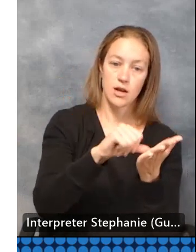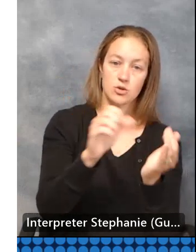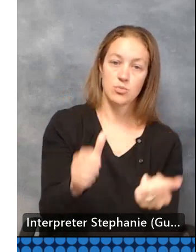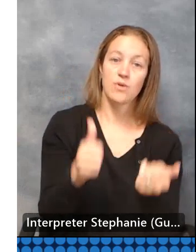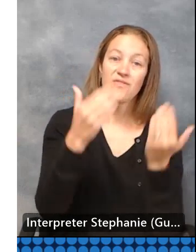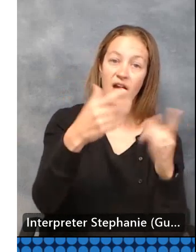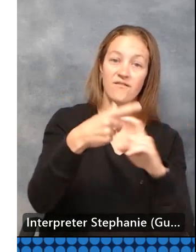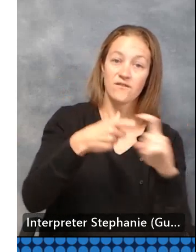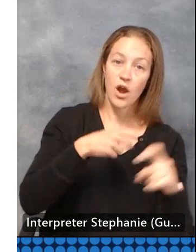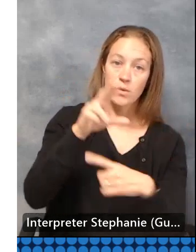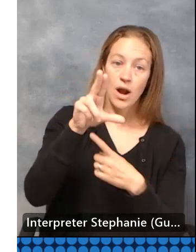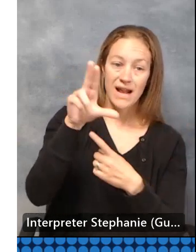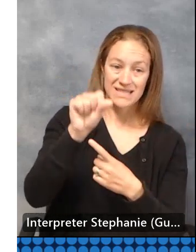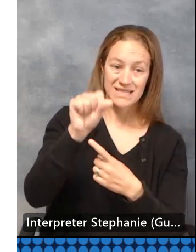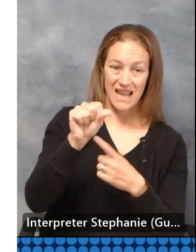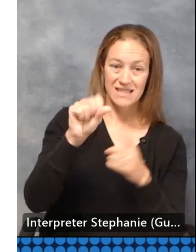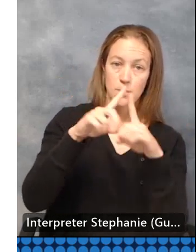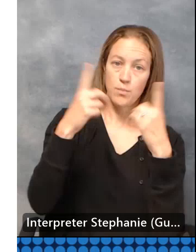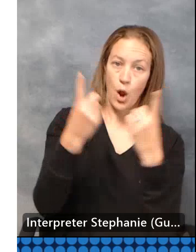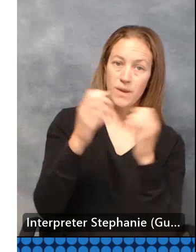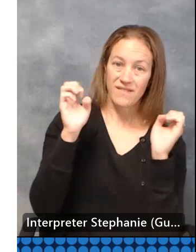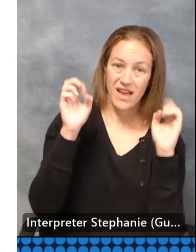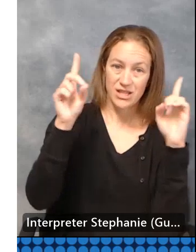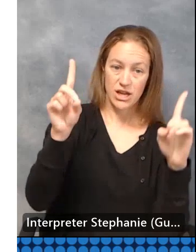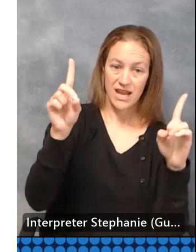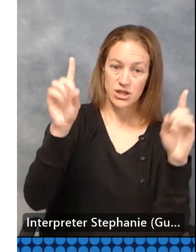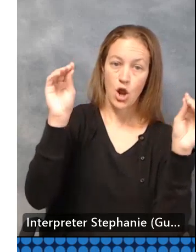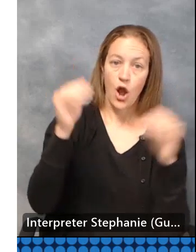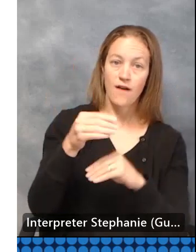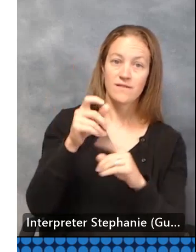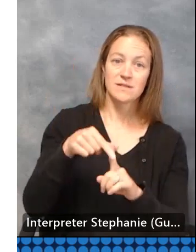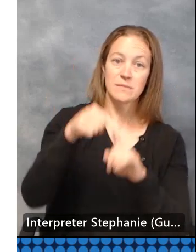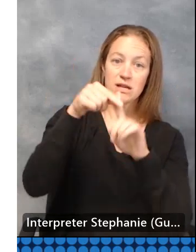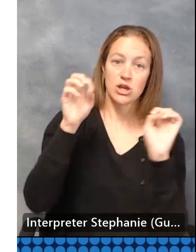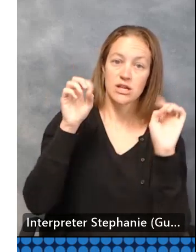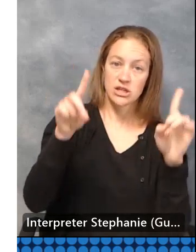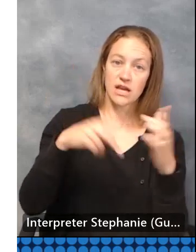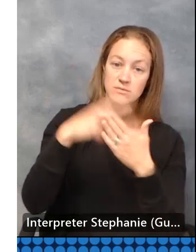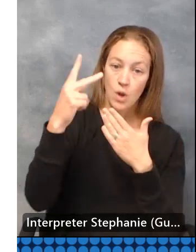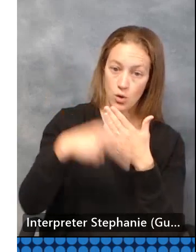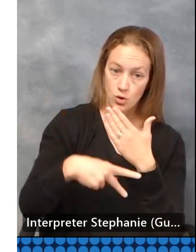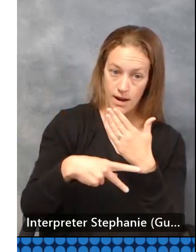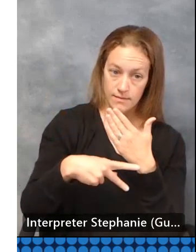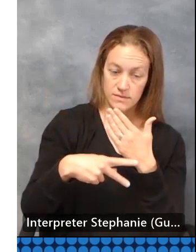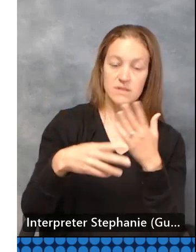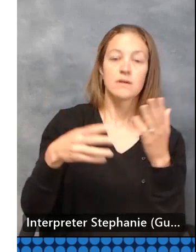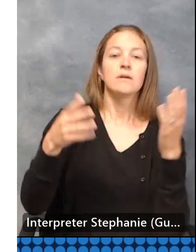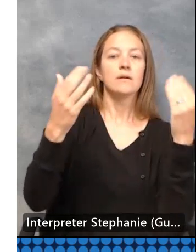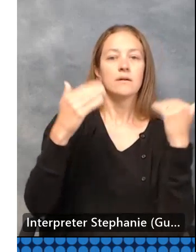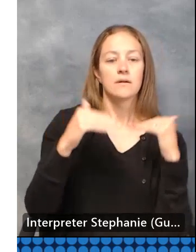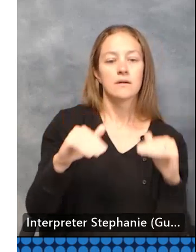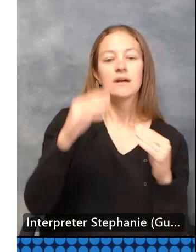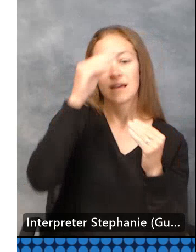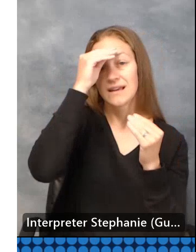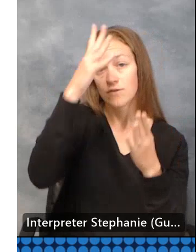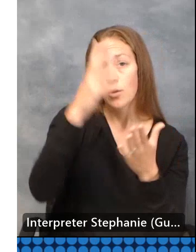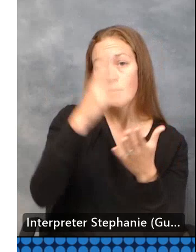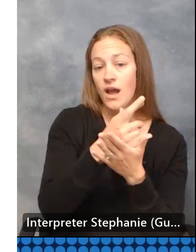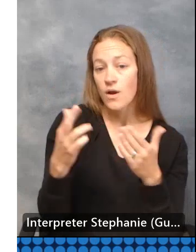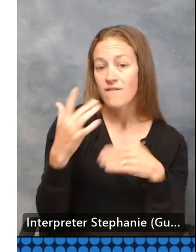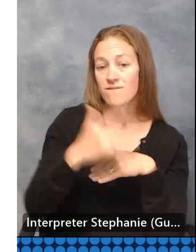the United States Department of Education, Office of Special Education Programs, and information and resources available